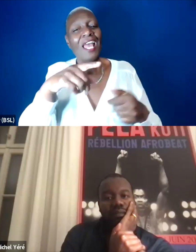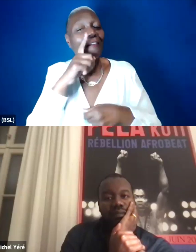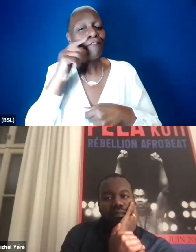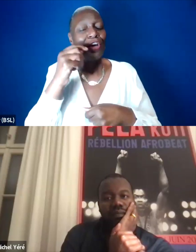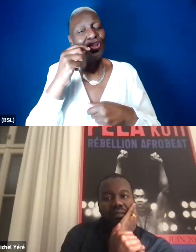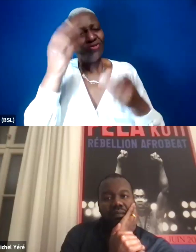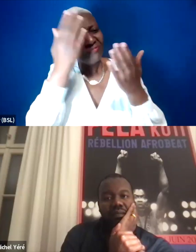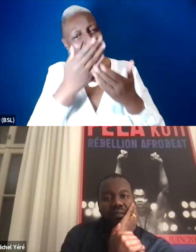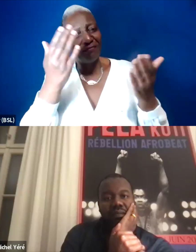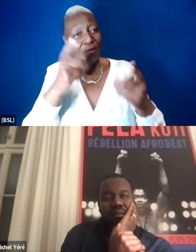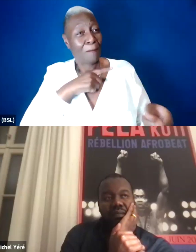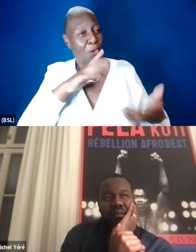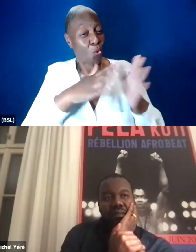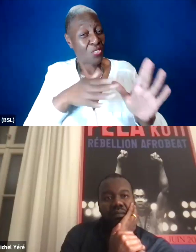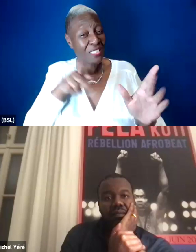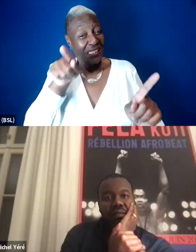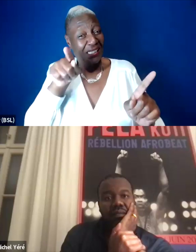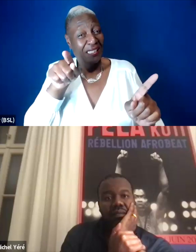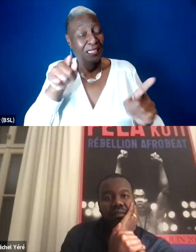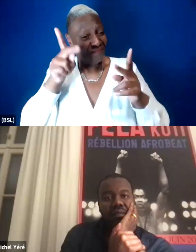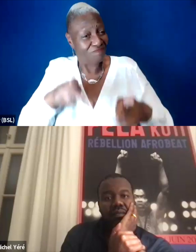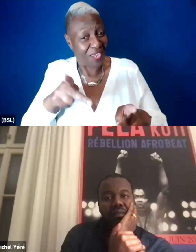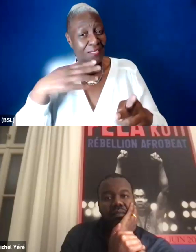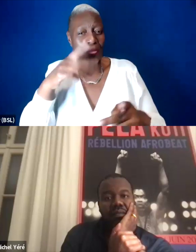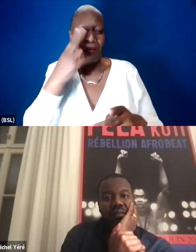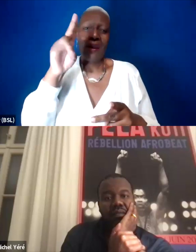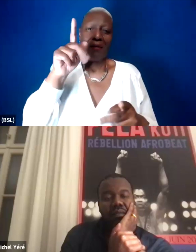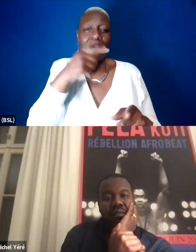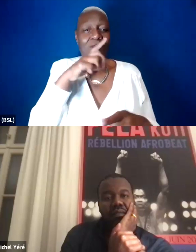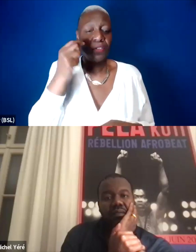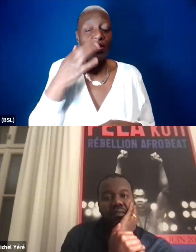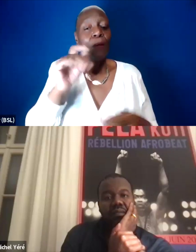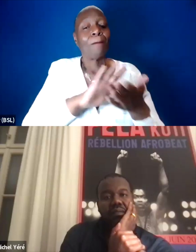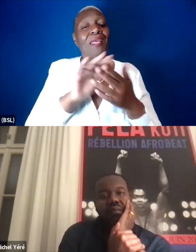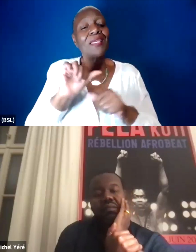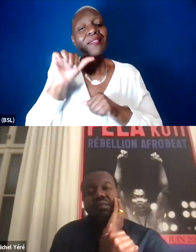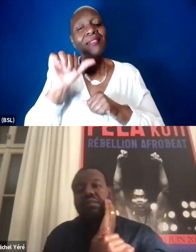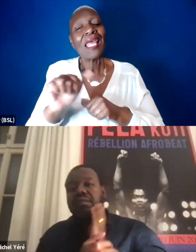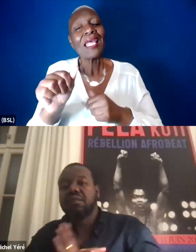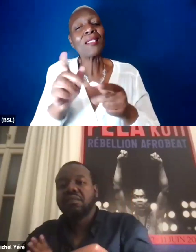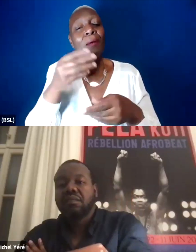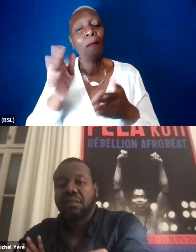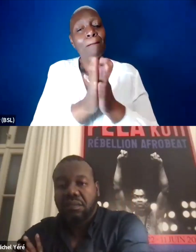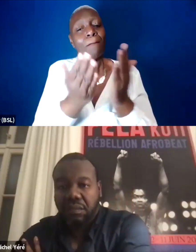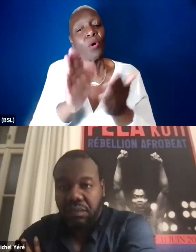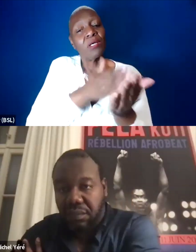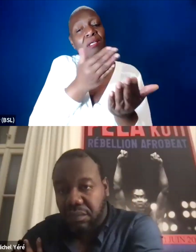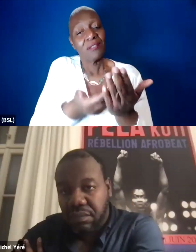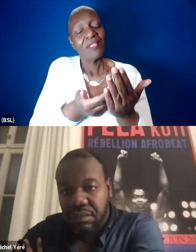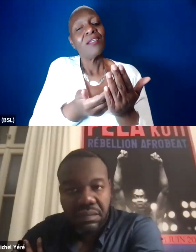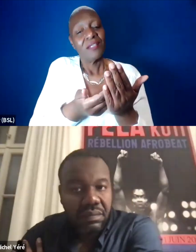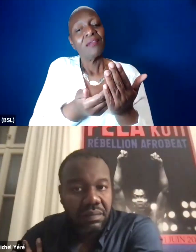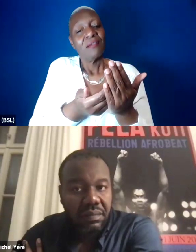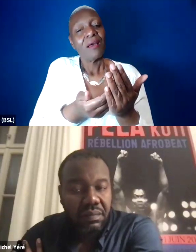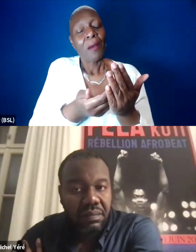made to France. So posthumously, his book of poems is published 2 years after